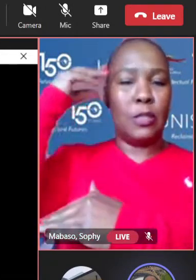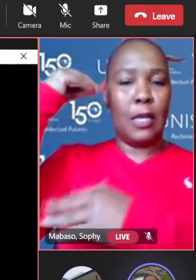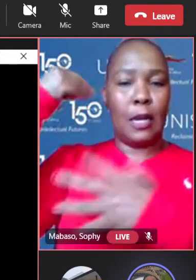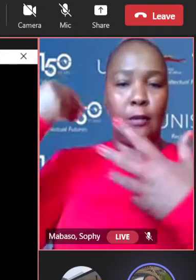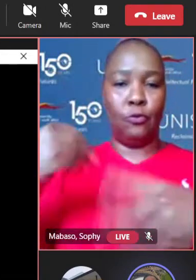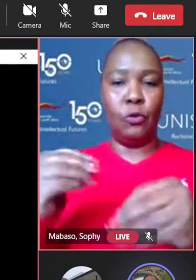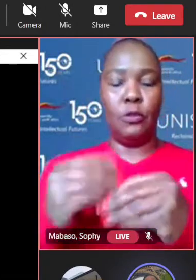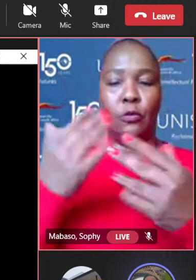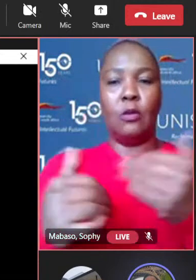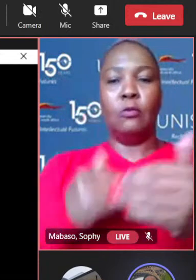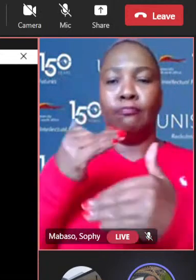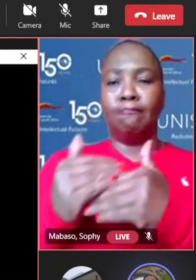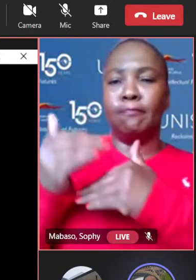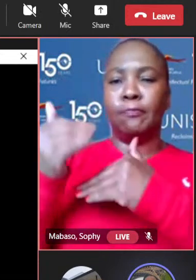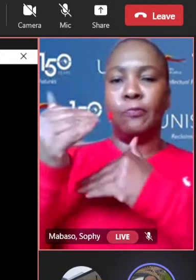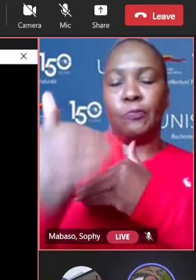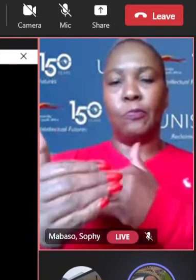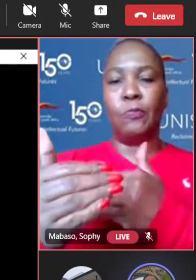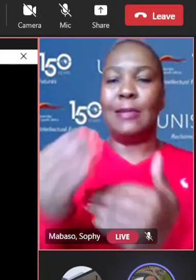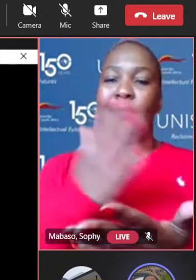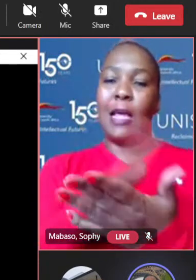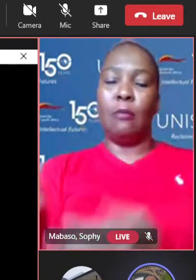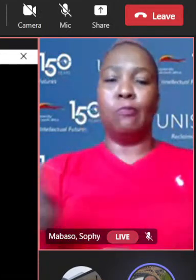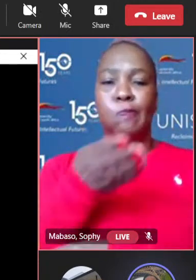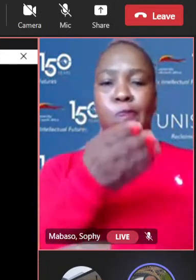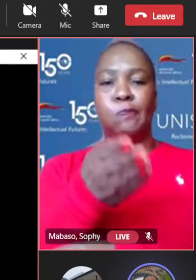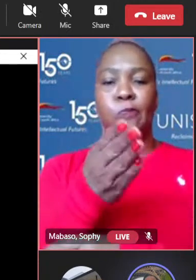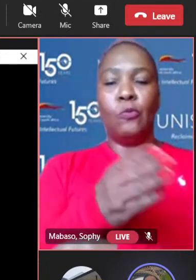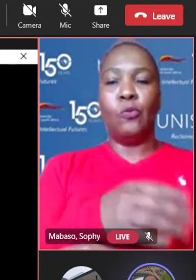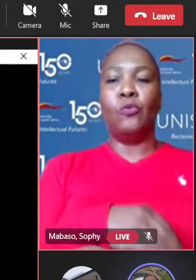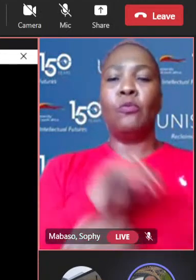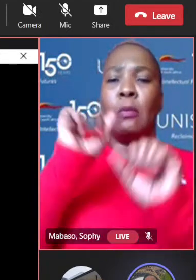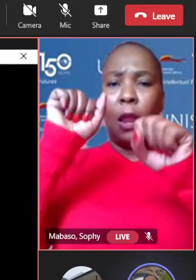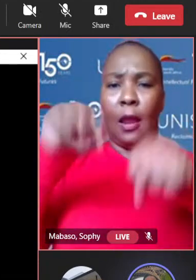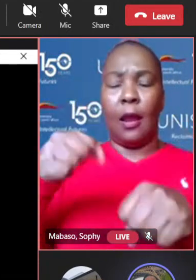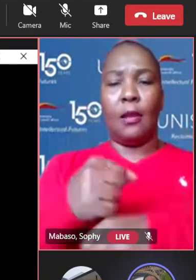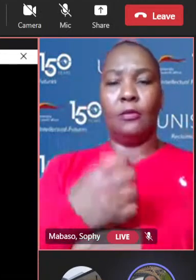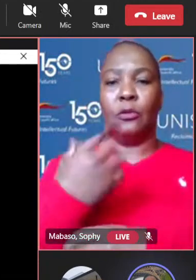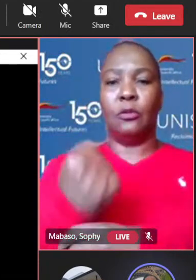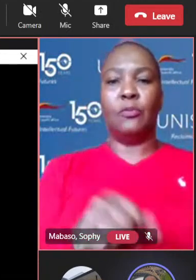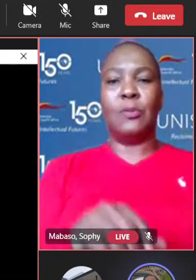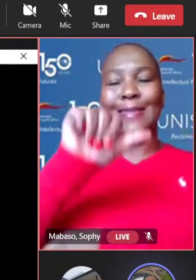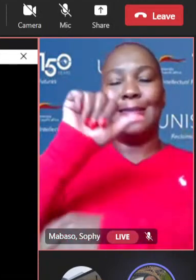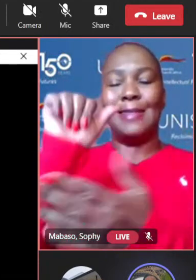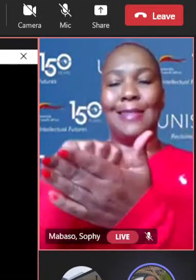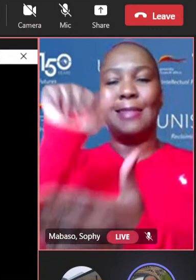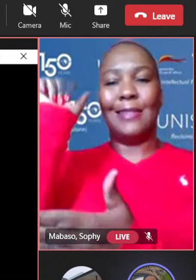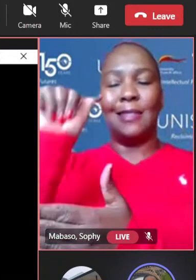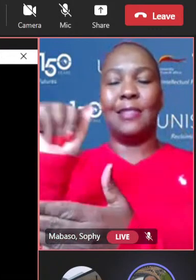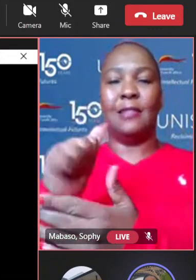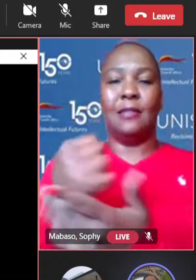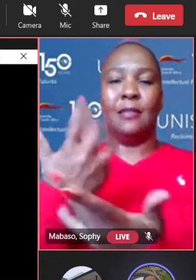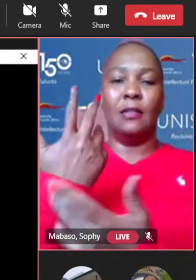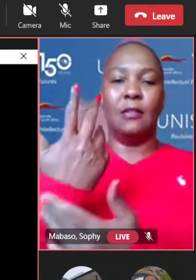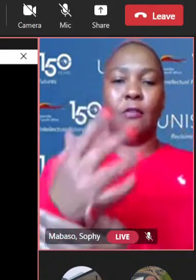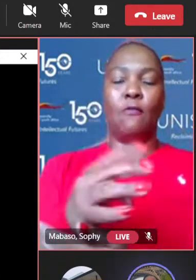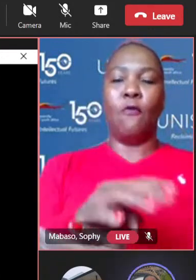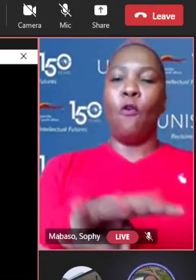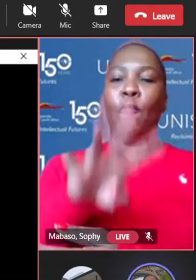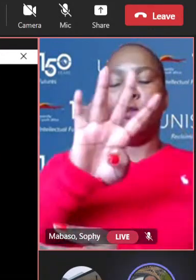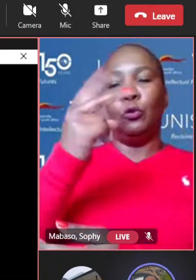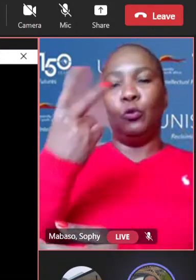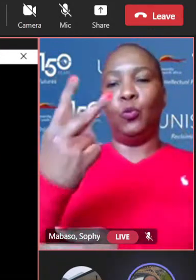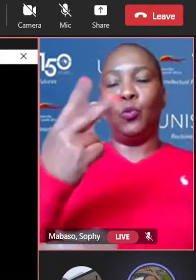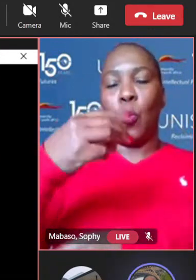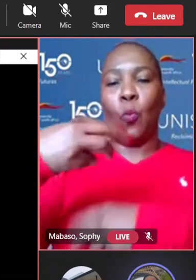of you might be postgraduate, you are entitled to take up to 16 items for 42 working days. And